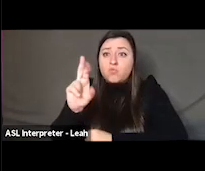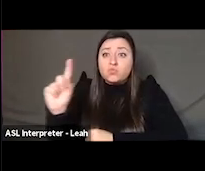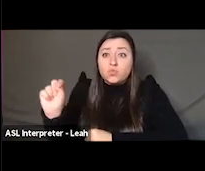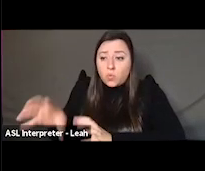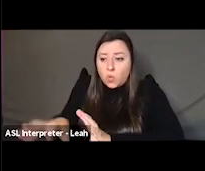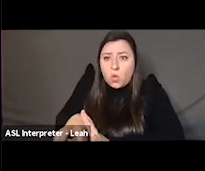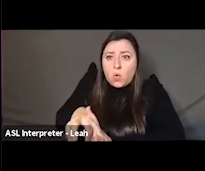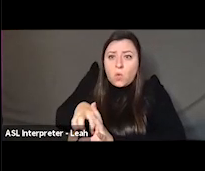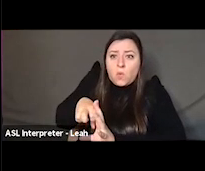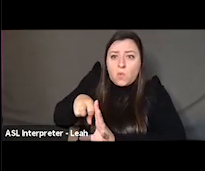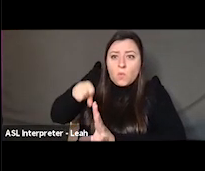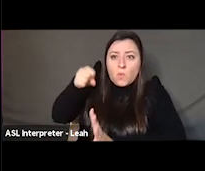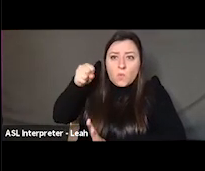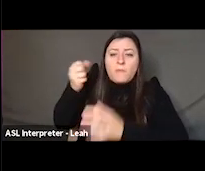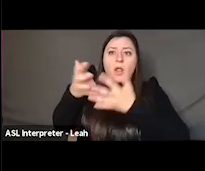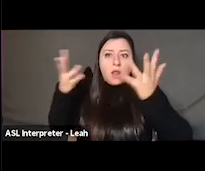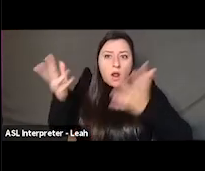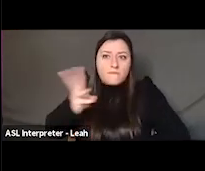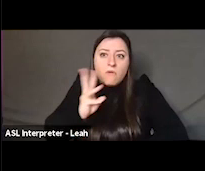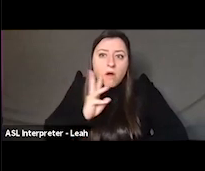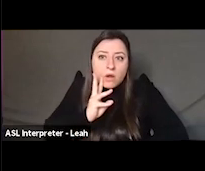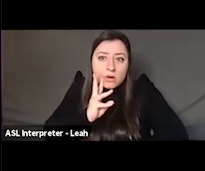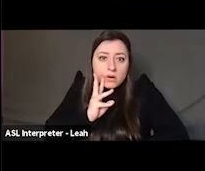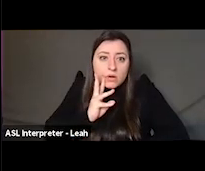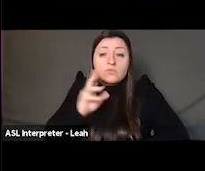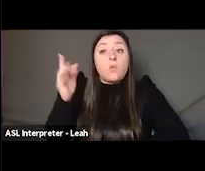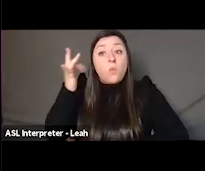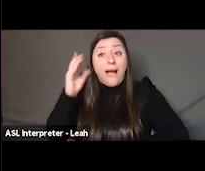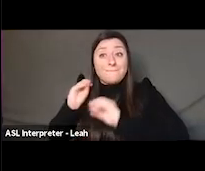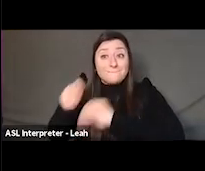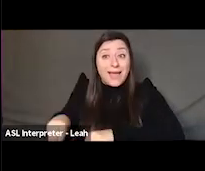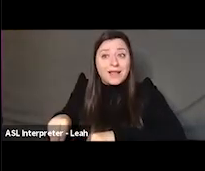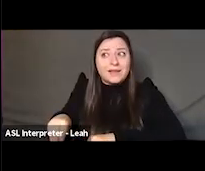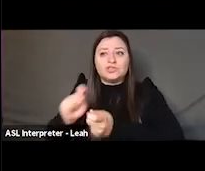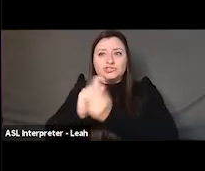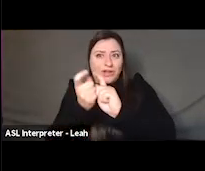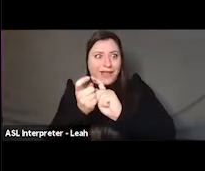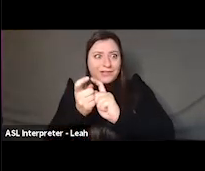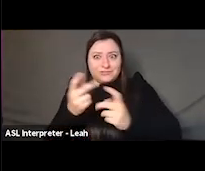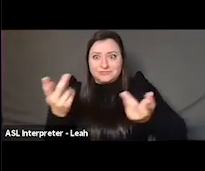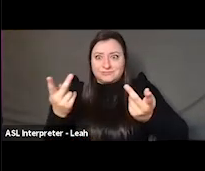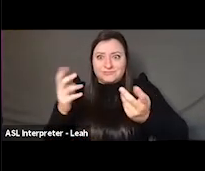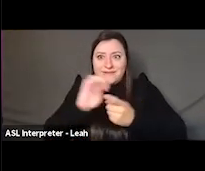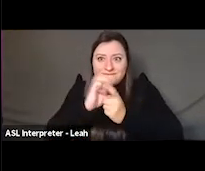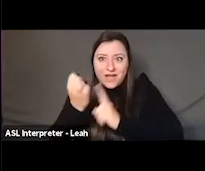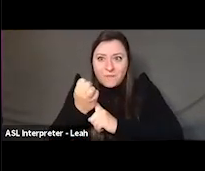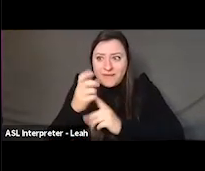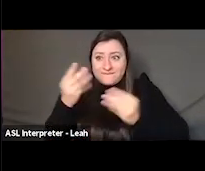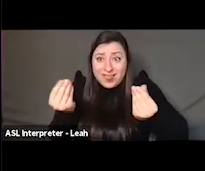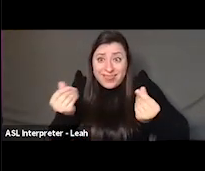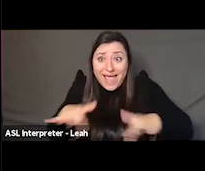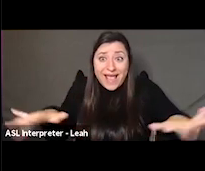of water. And so they were planted to change the ecology of our land, to change the ecology and to turn it into something